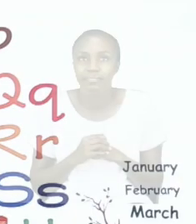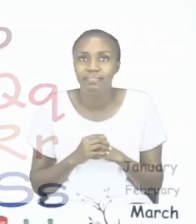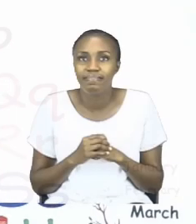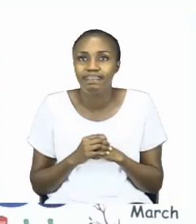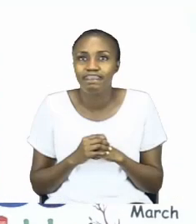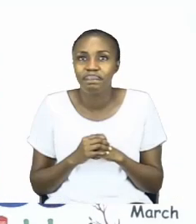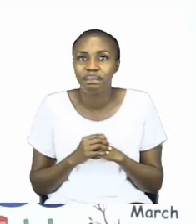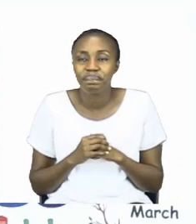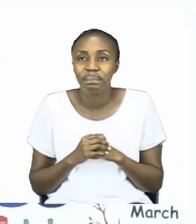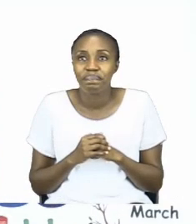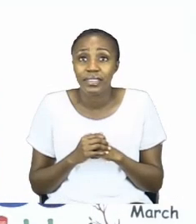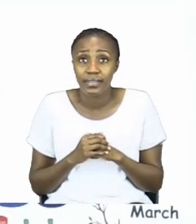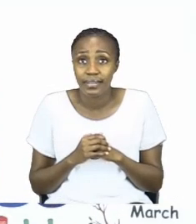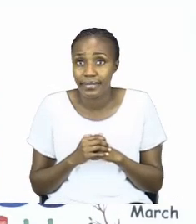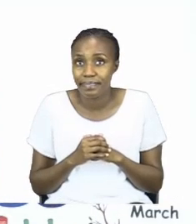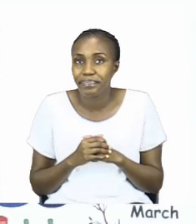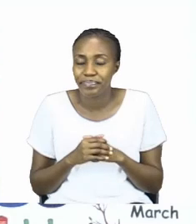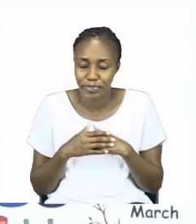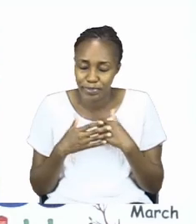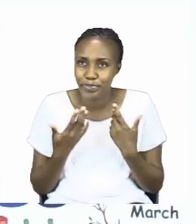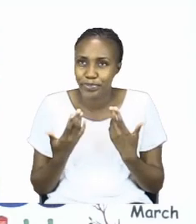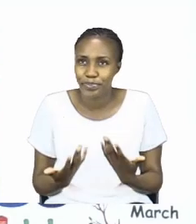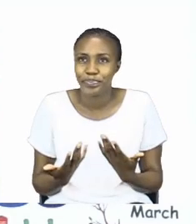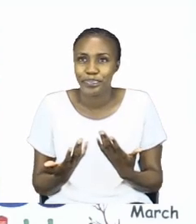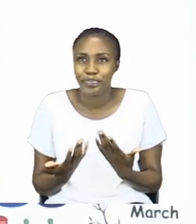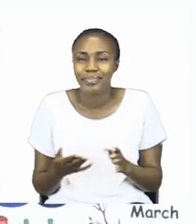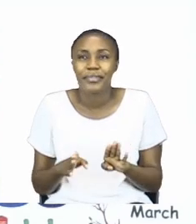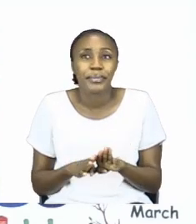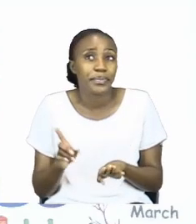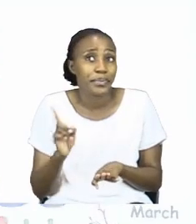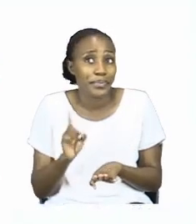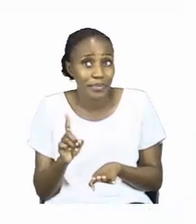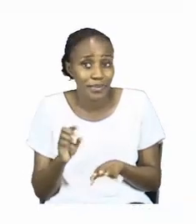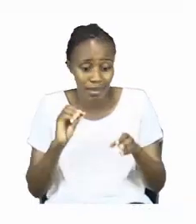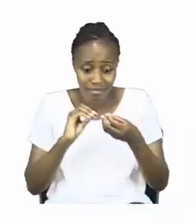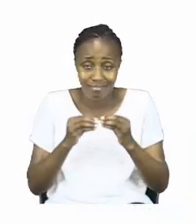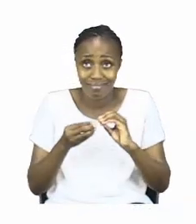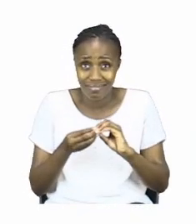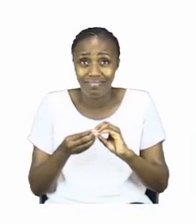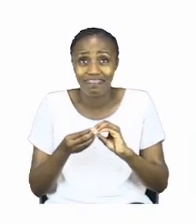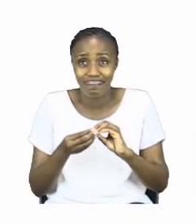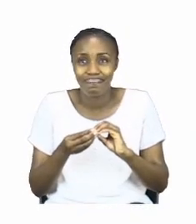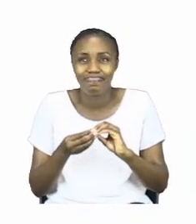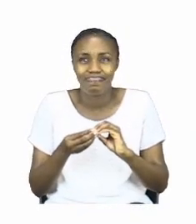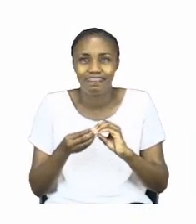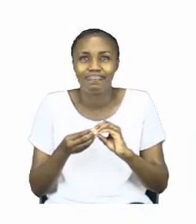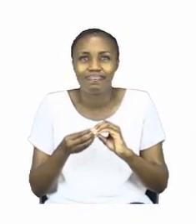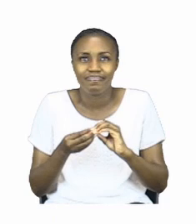For our last activity today, boys and girls, let's all go to page 22. On page 22, we are going to be